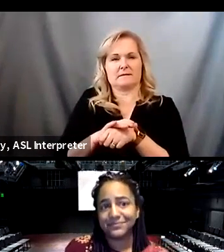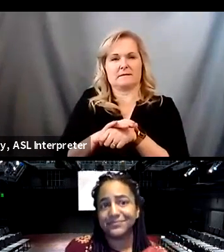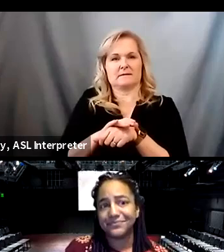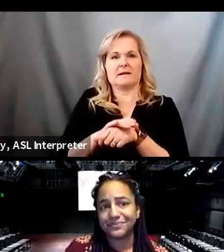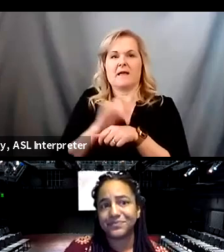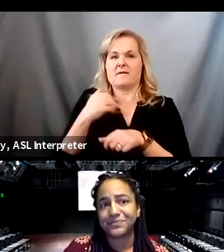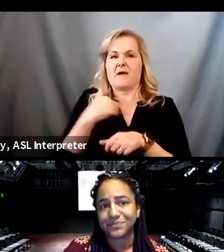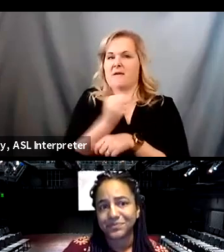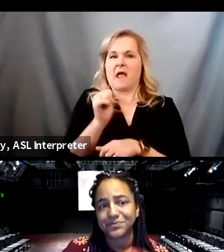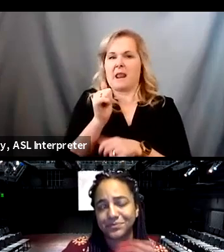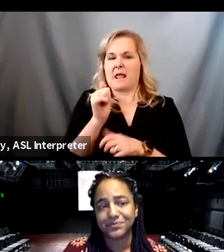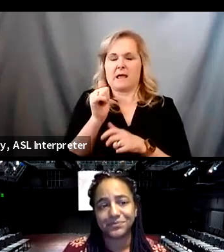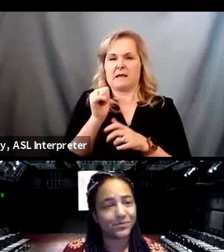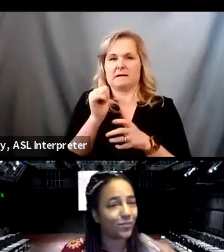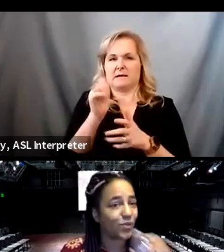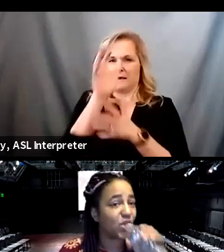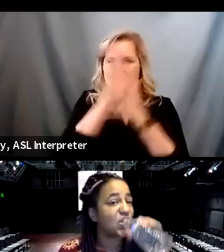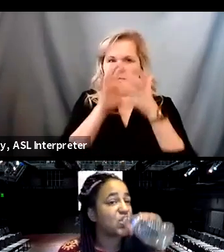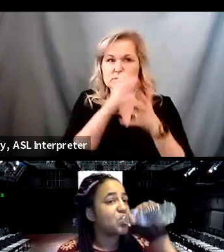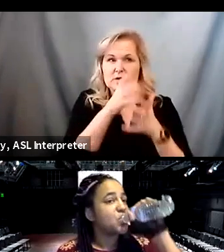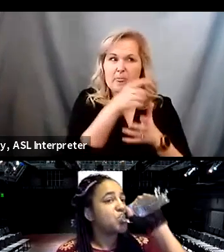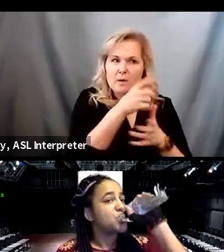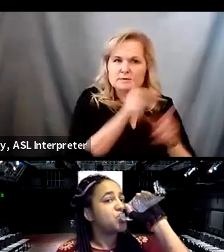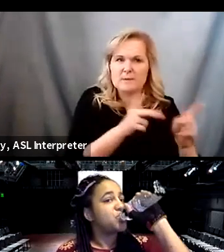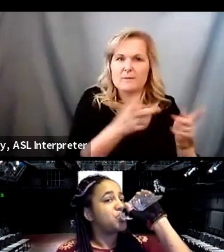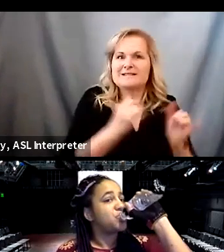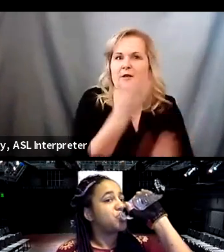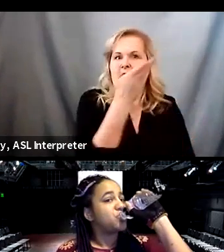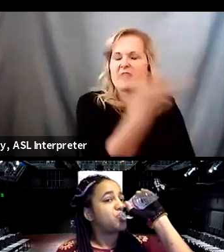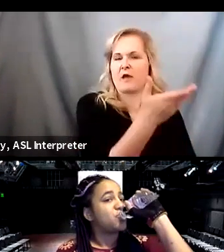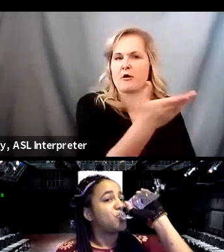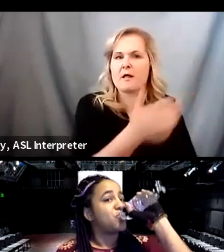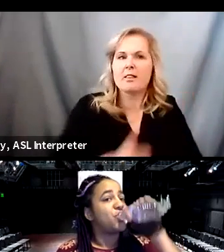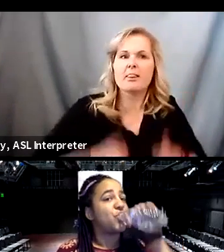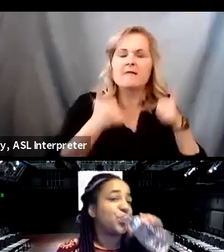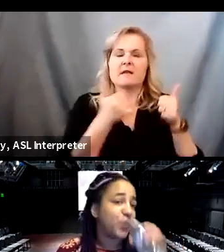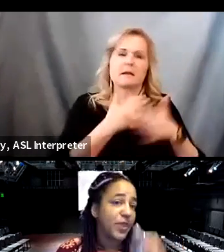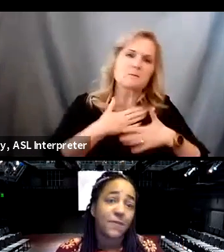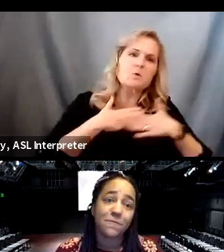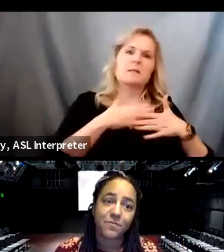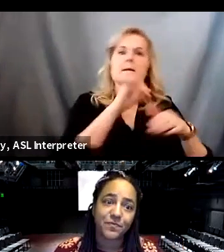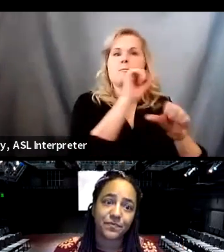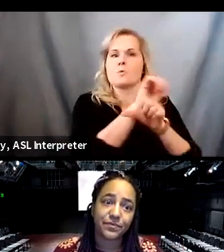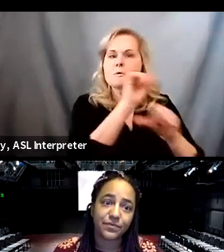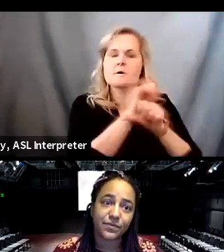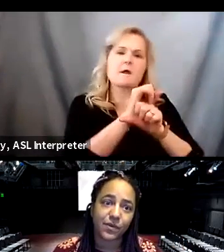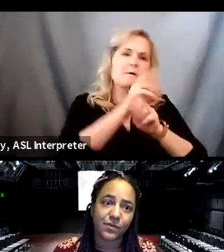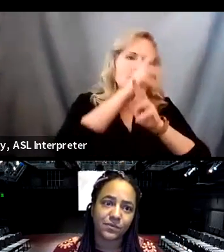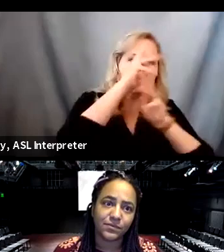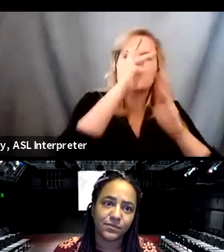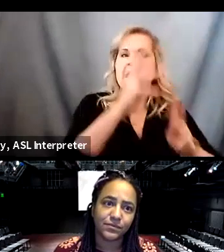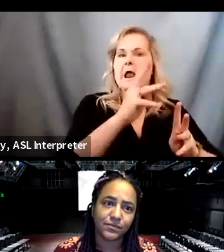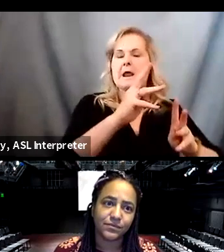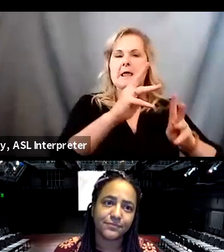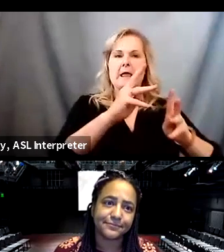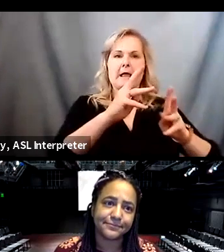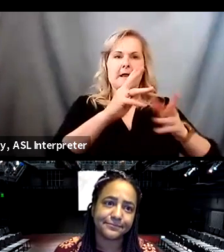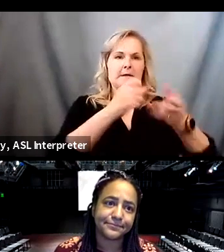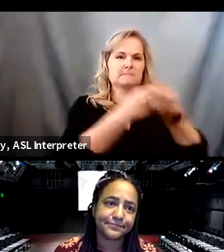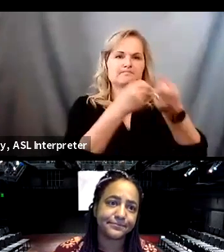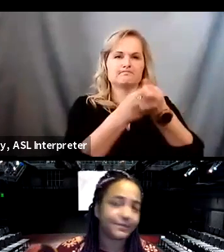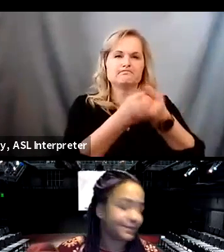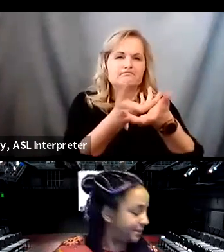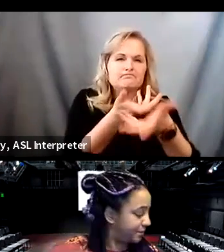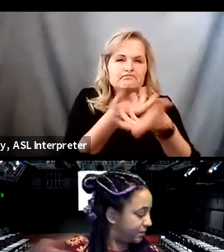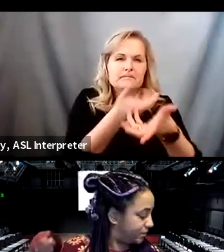any confusion, those people are still there, living, breathing, working, creating, stewarding that land. And